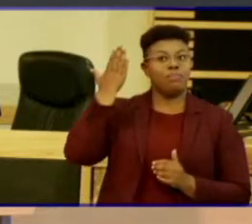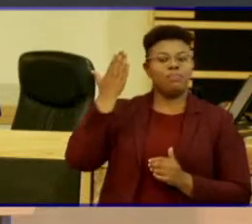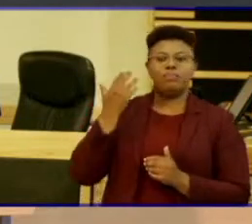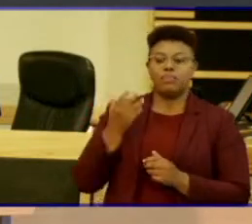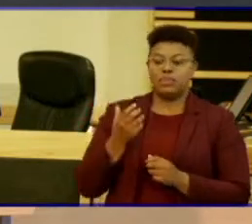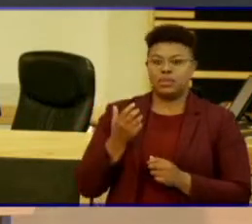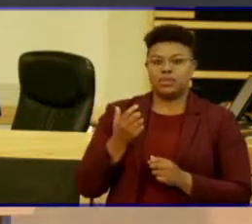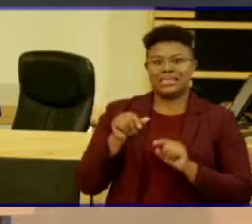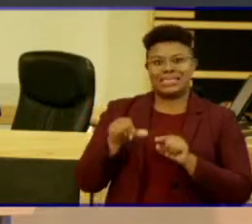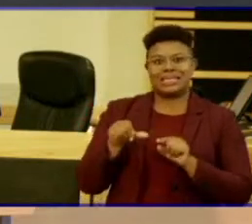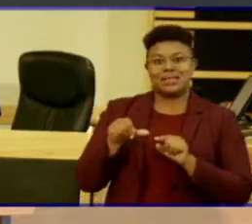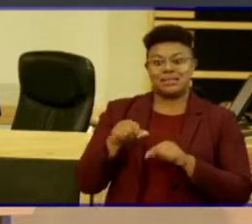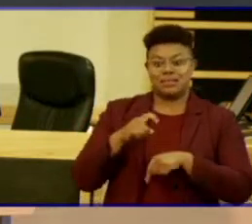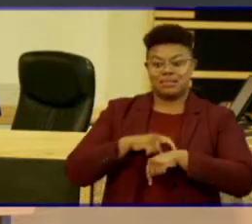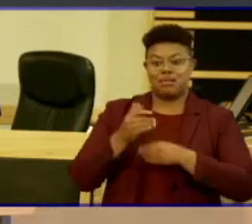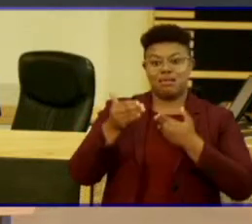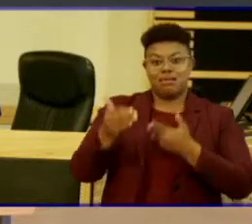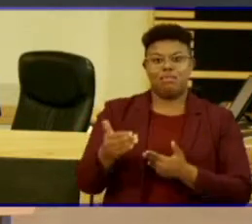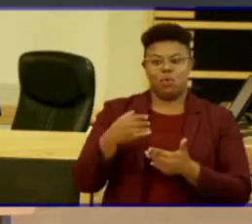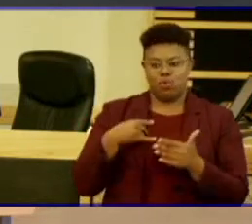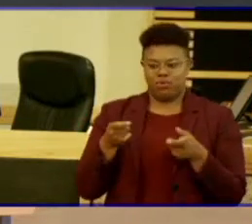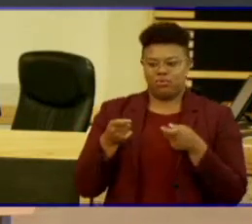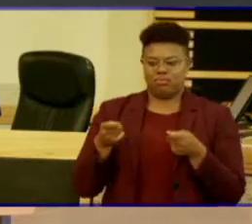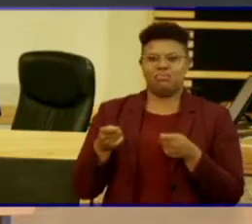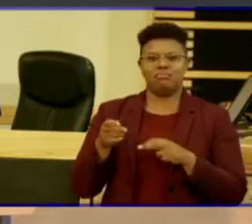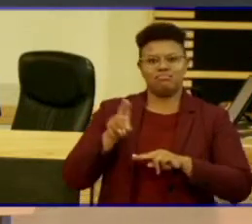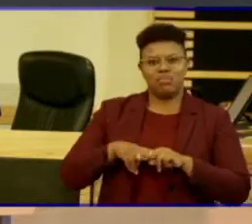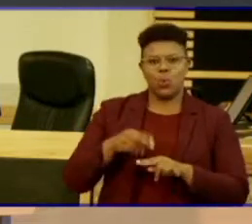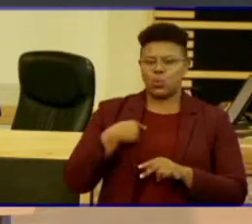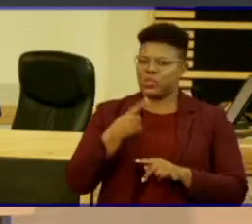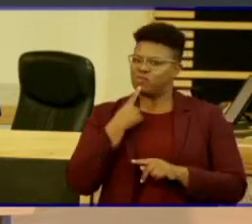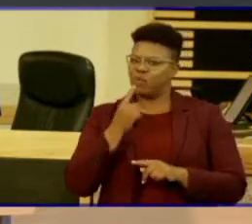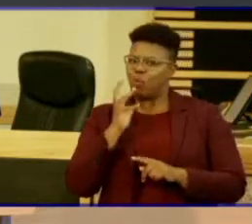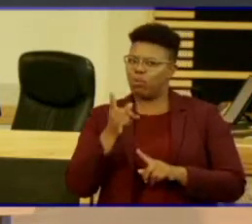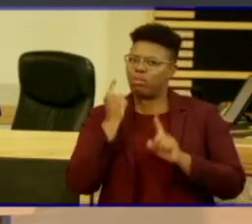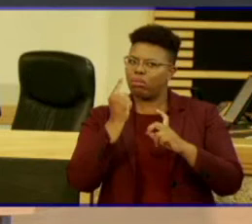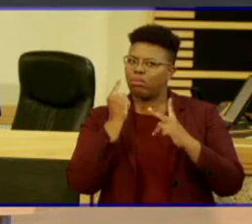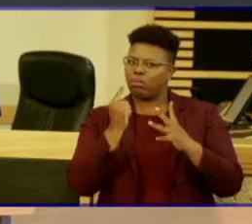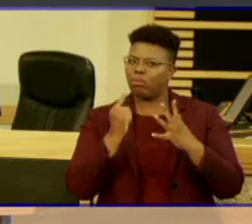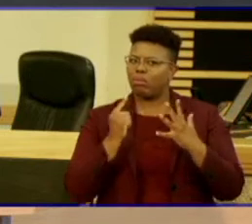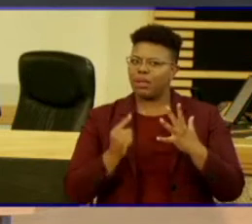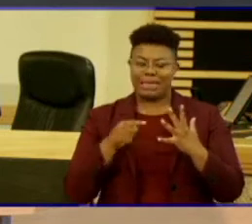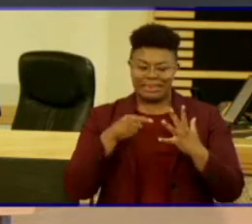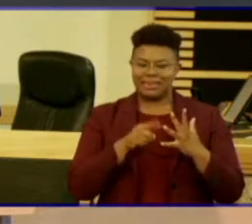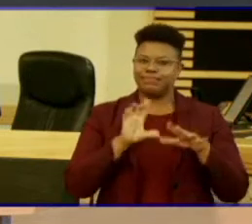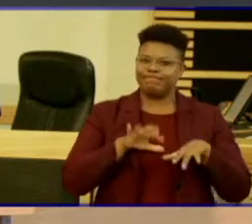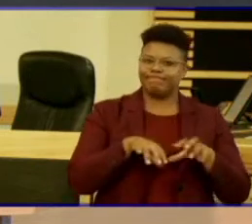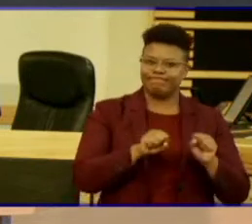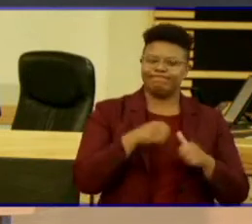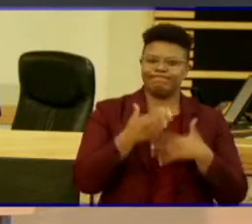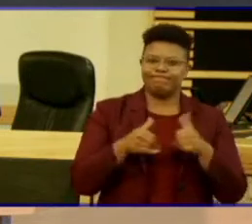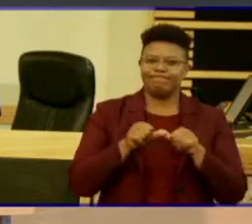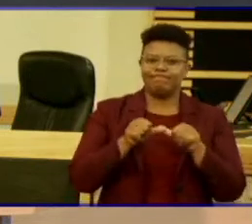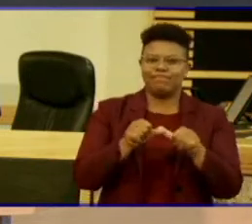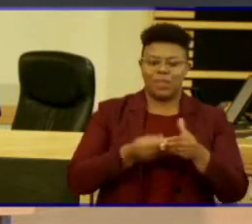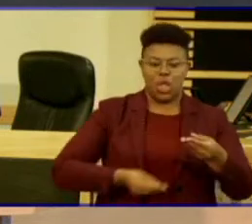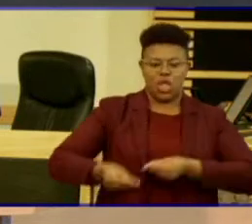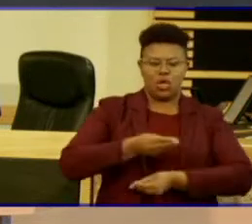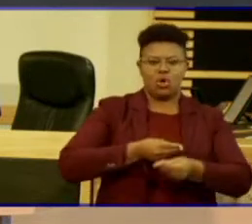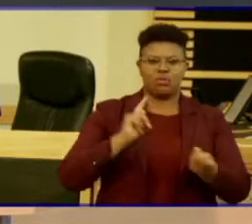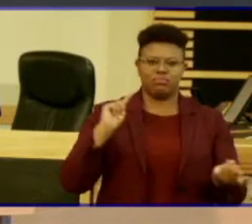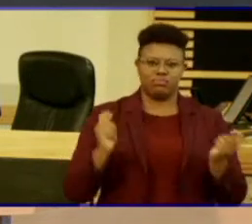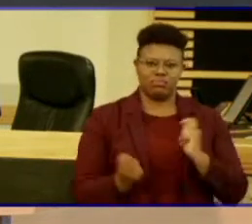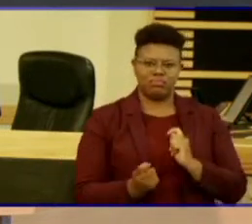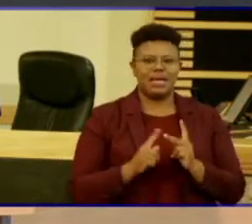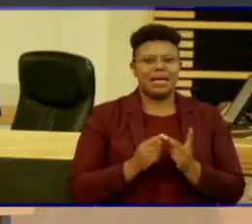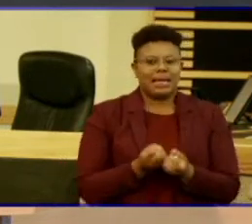of the sixth term. In this regard, our immediate task is to intensify the work of transforming the economy and